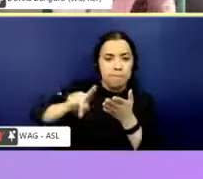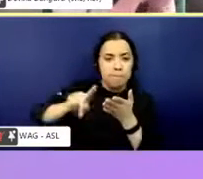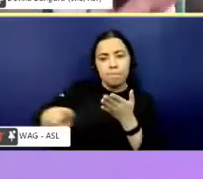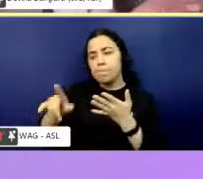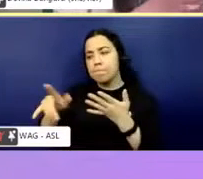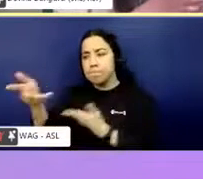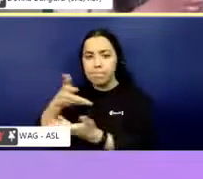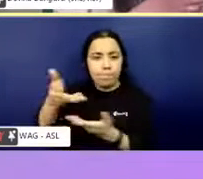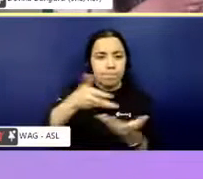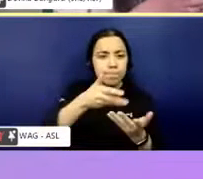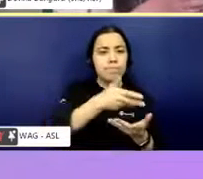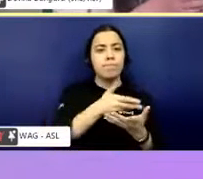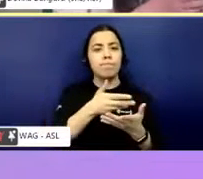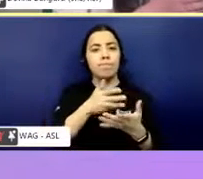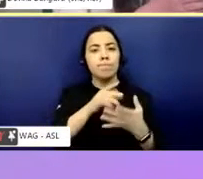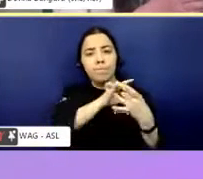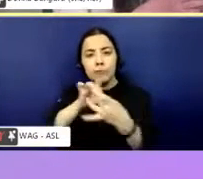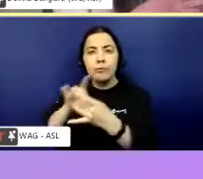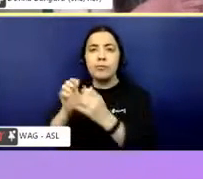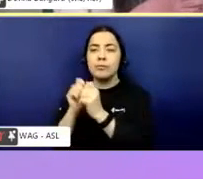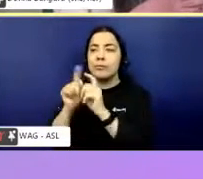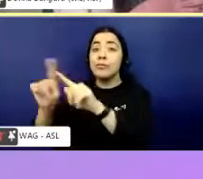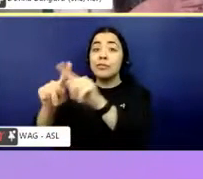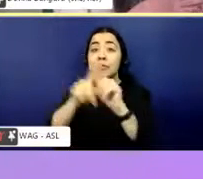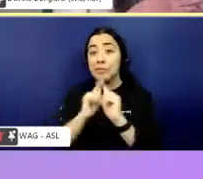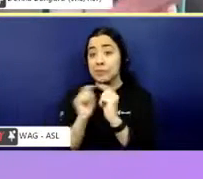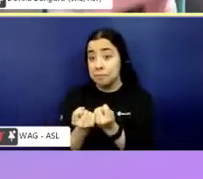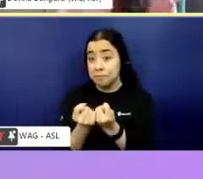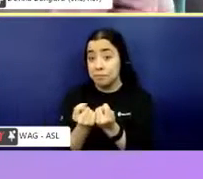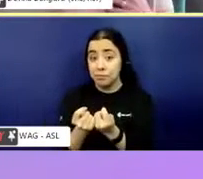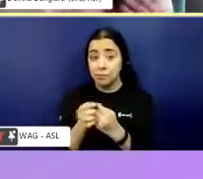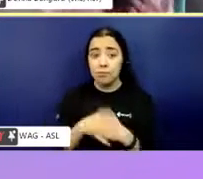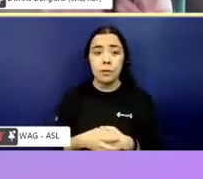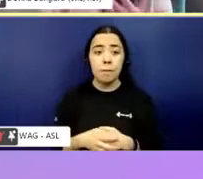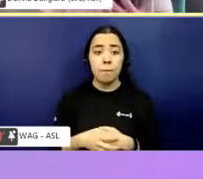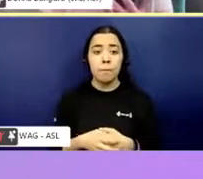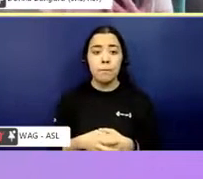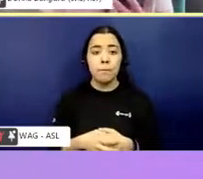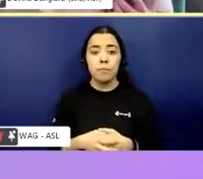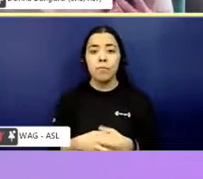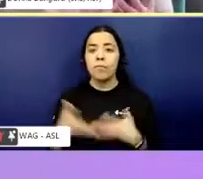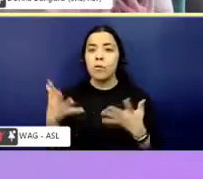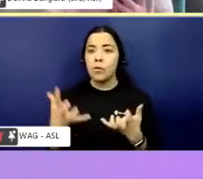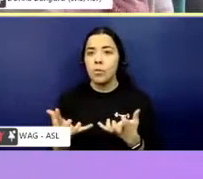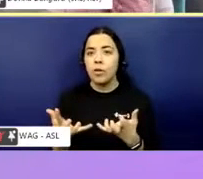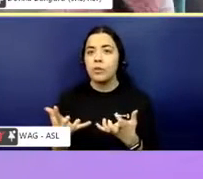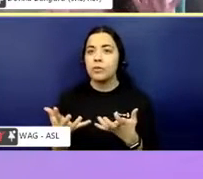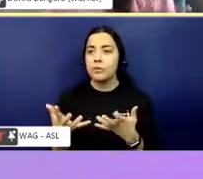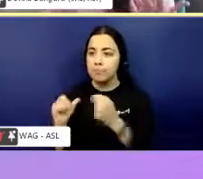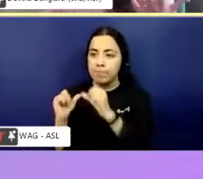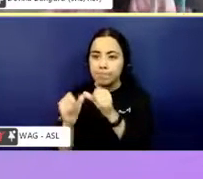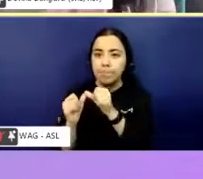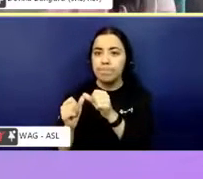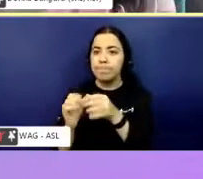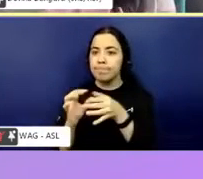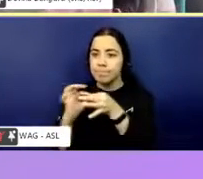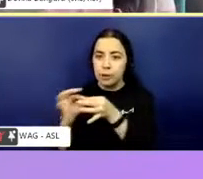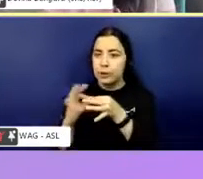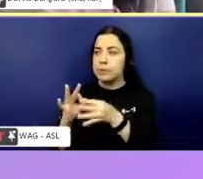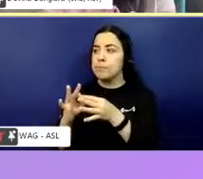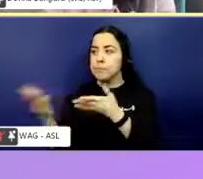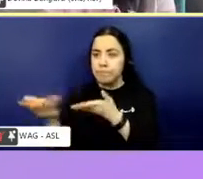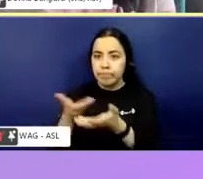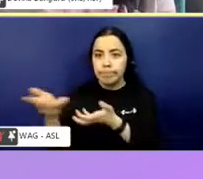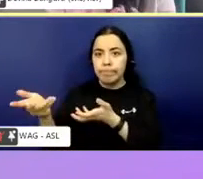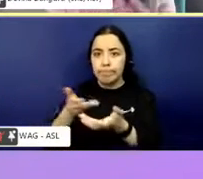done, creating these cross-functional teams. You're nurturing your relationships as you found